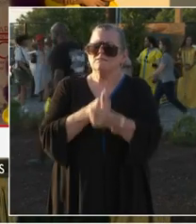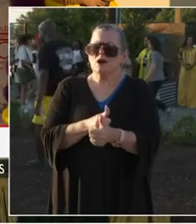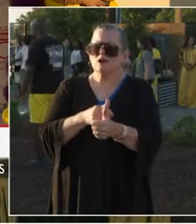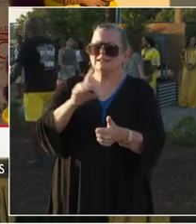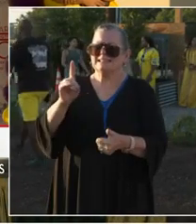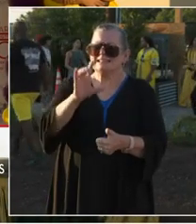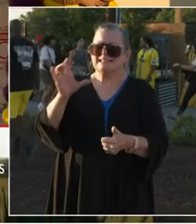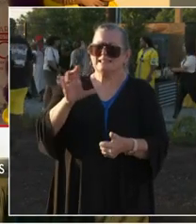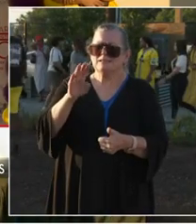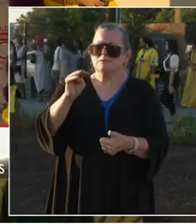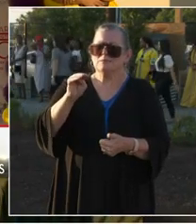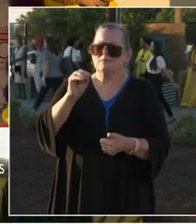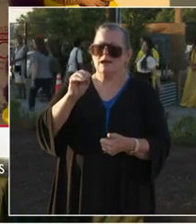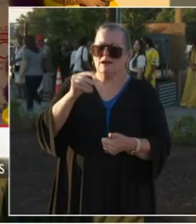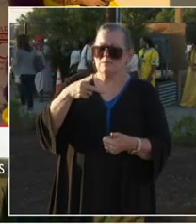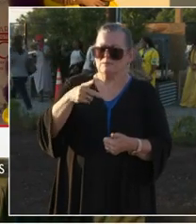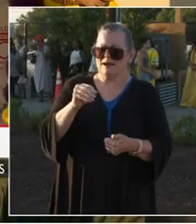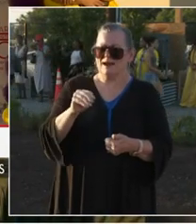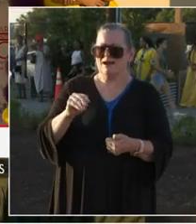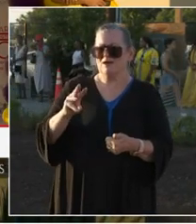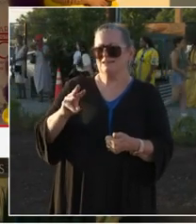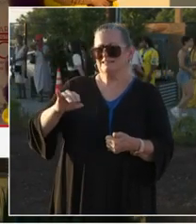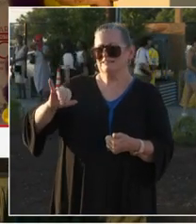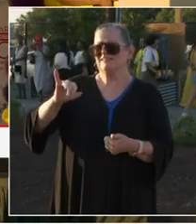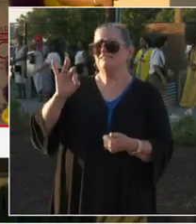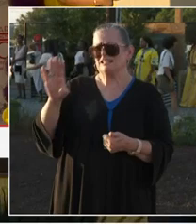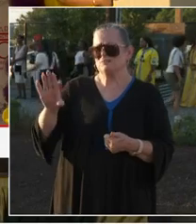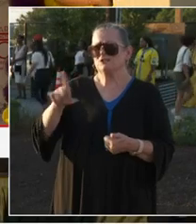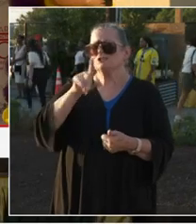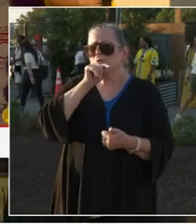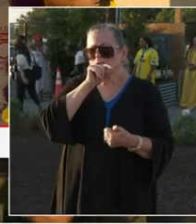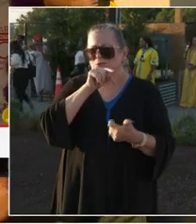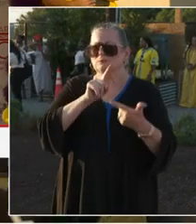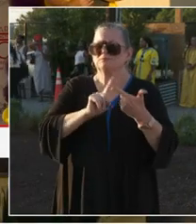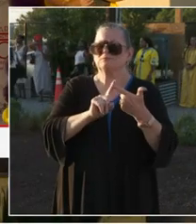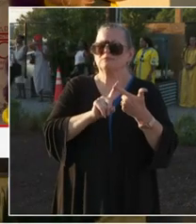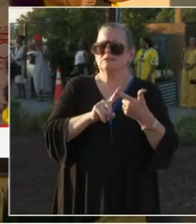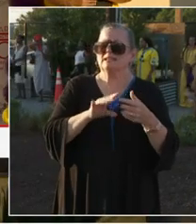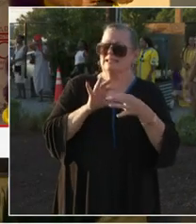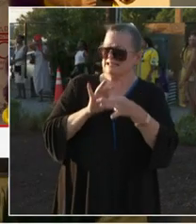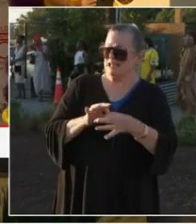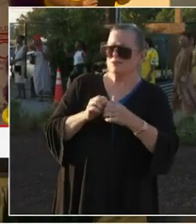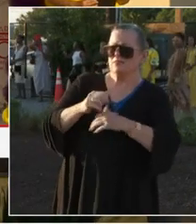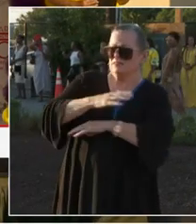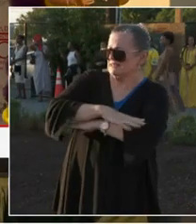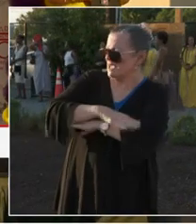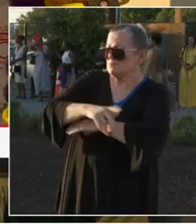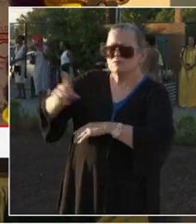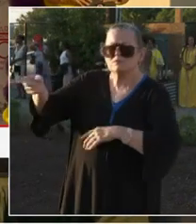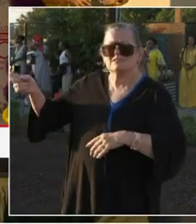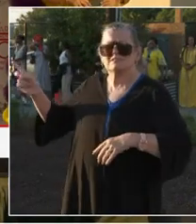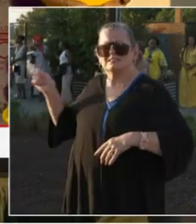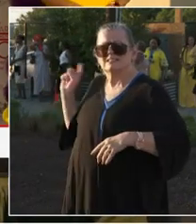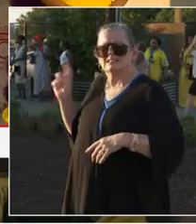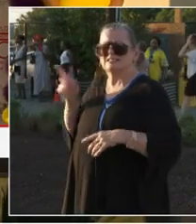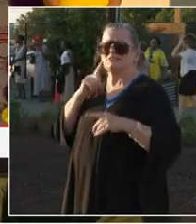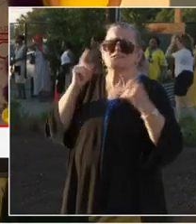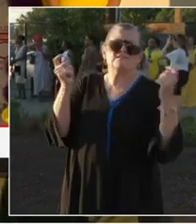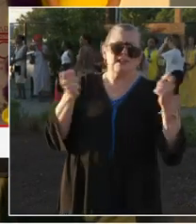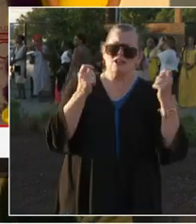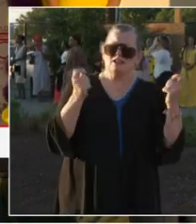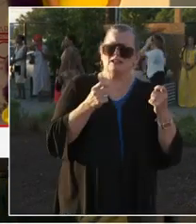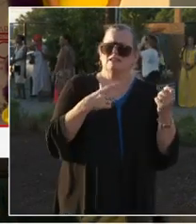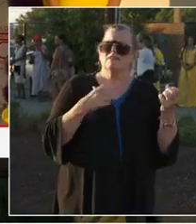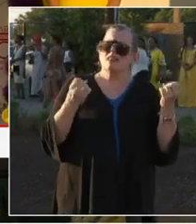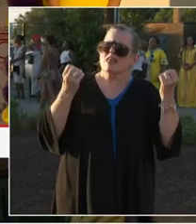Mopai on Instagram and Twitter and Facebook. 2, connect with the tables and the resource fair. We have a live muralist here,